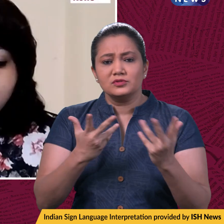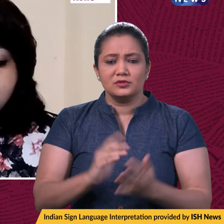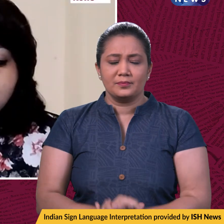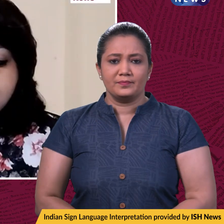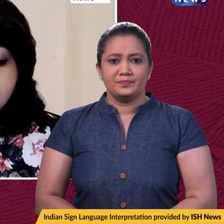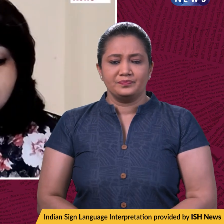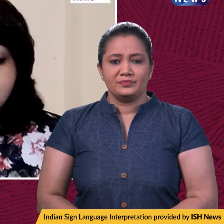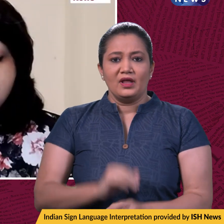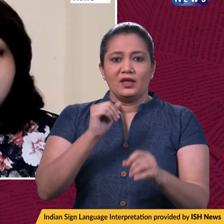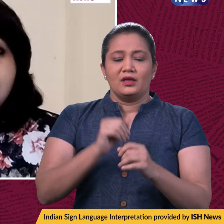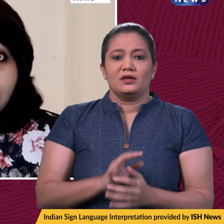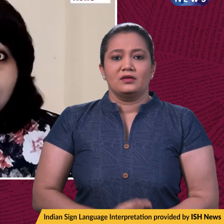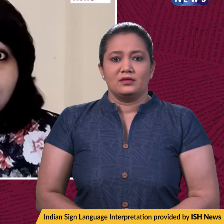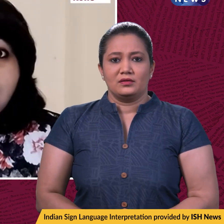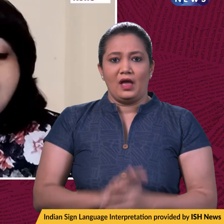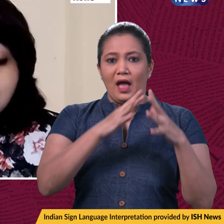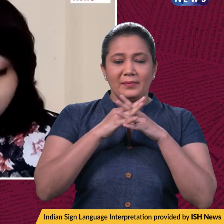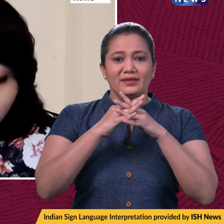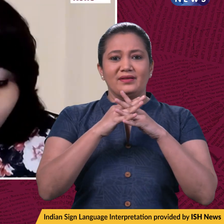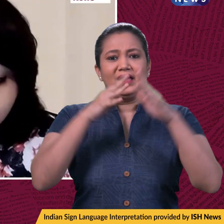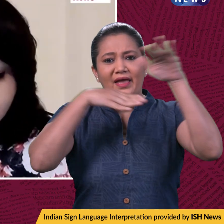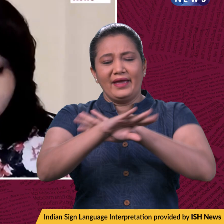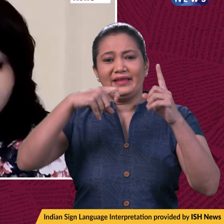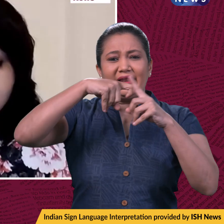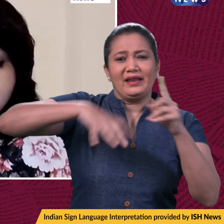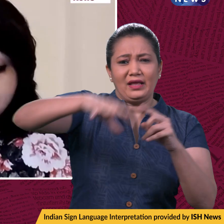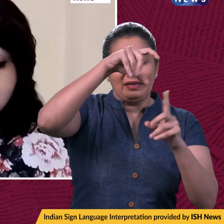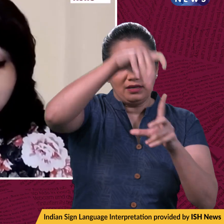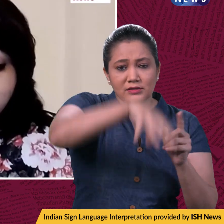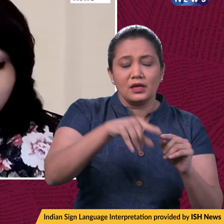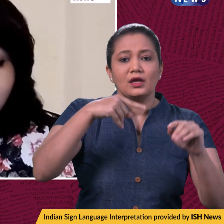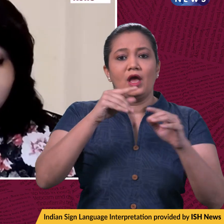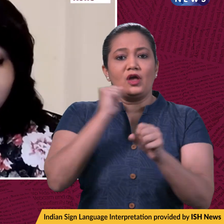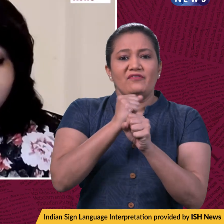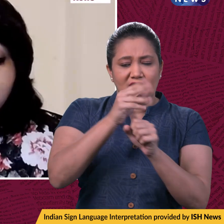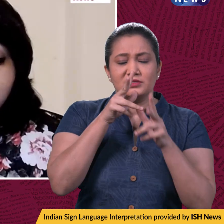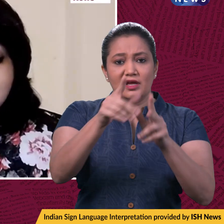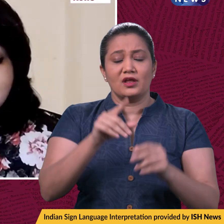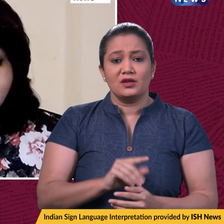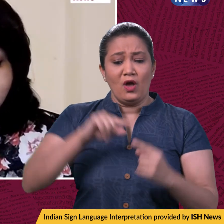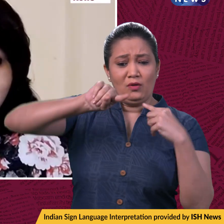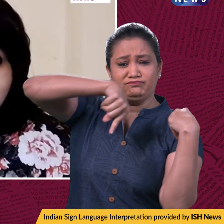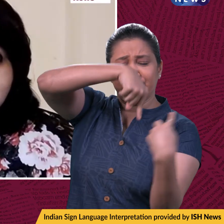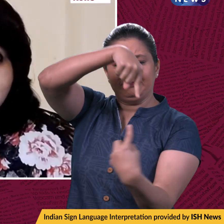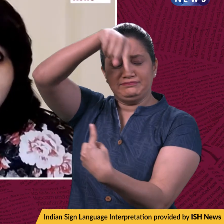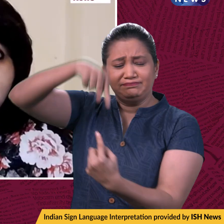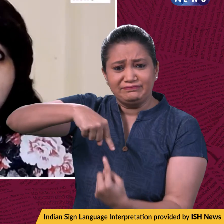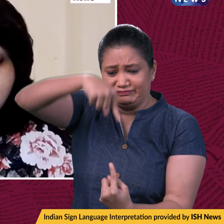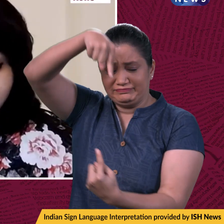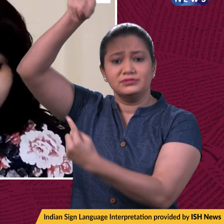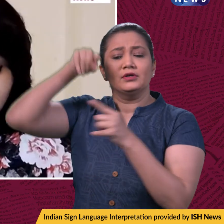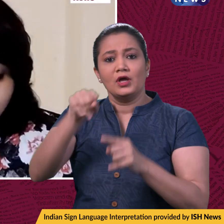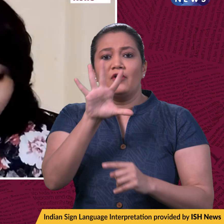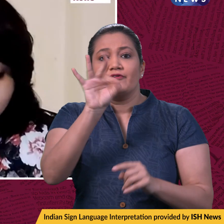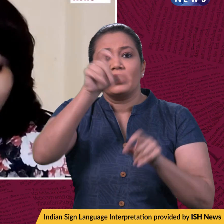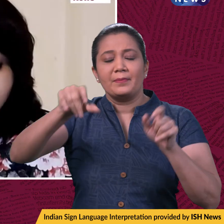governor of the US state of Kentucky has warned that more than 50 people are thought to have been killed